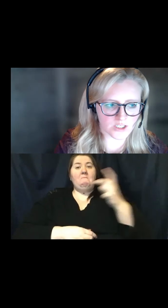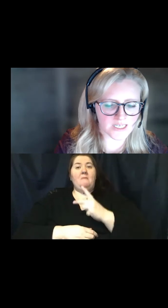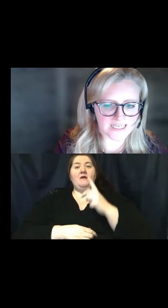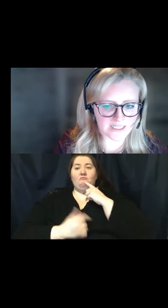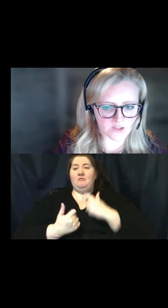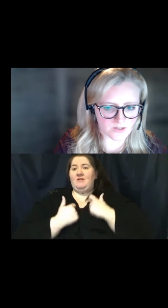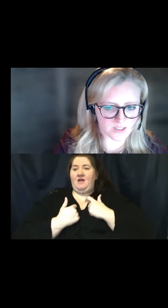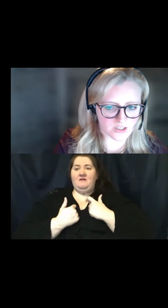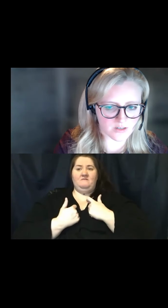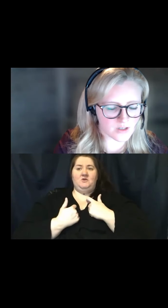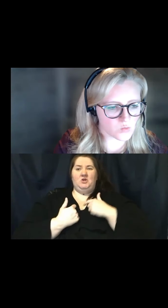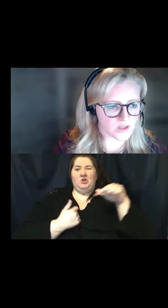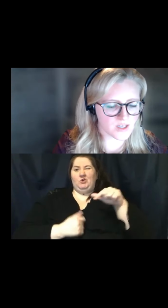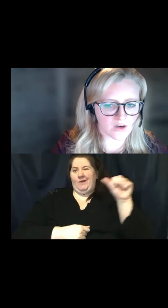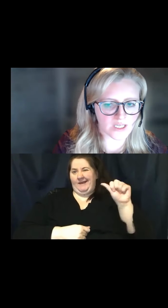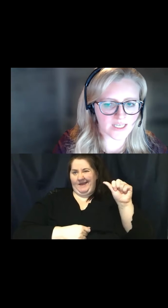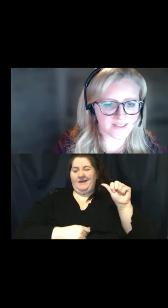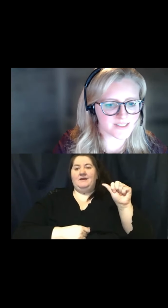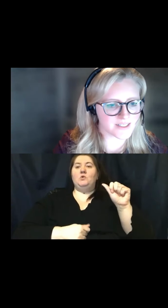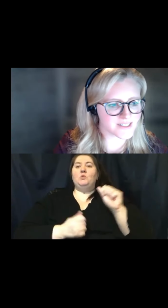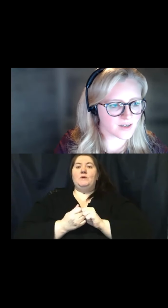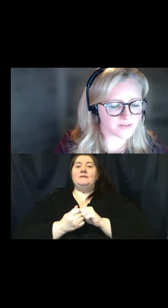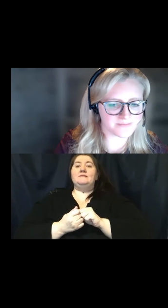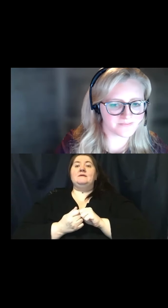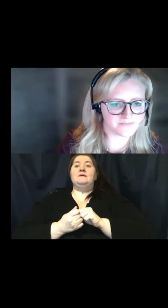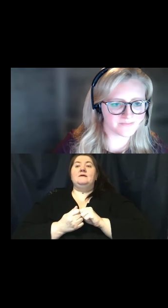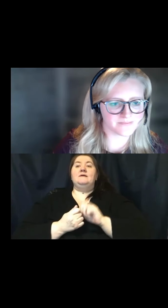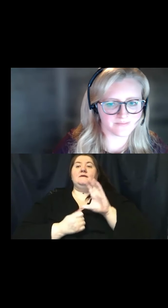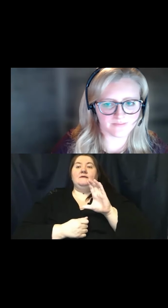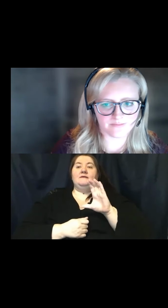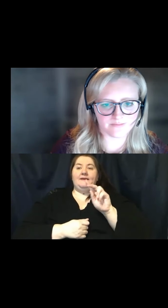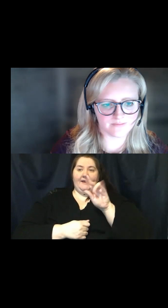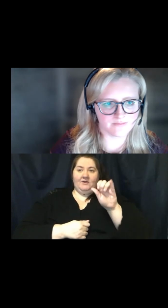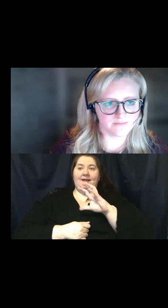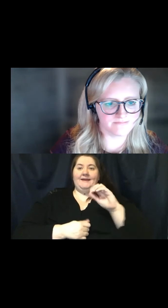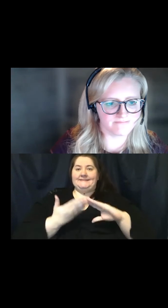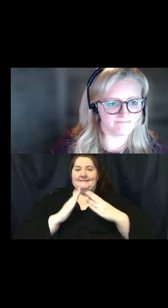live question and answer session with county and city staff.